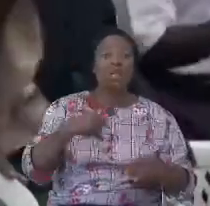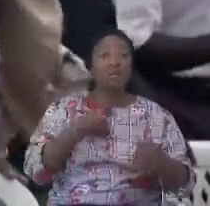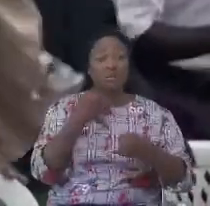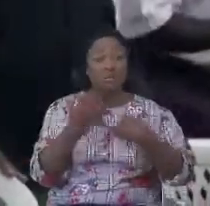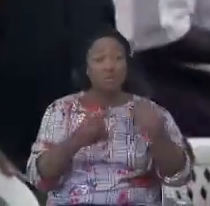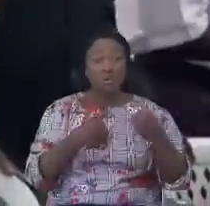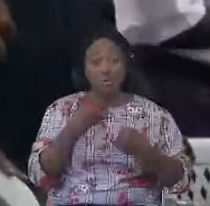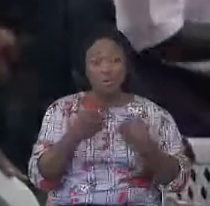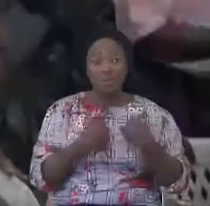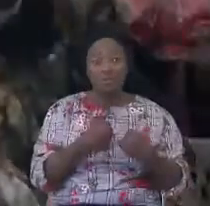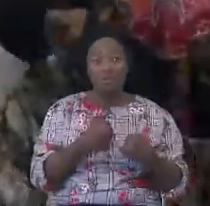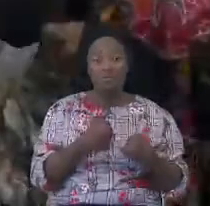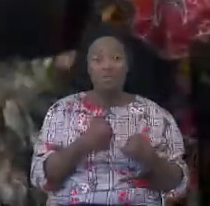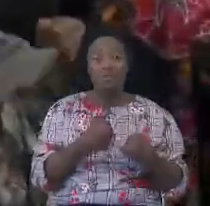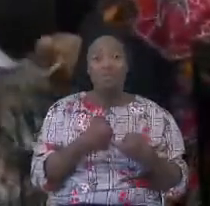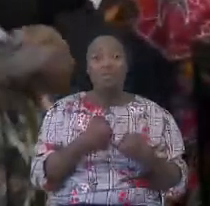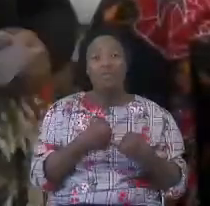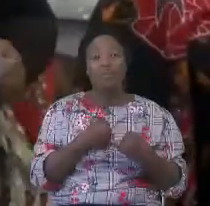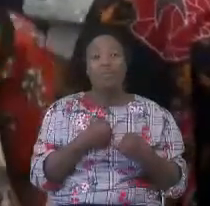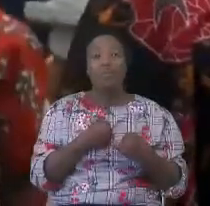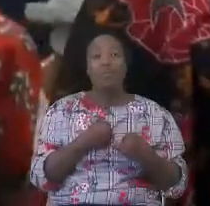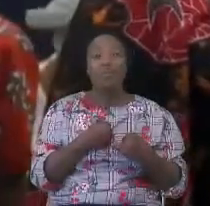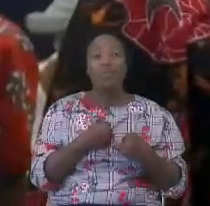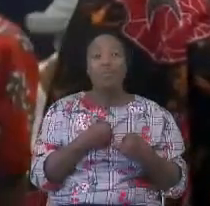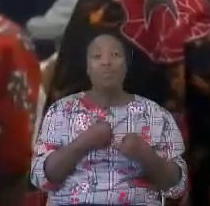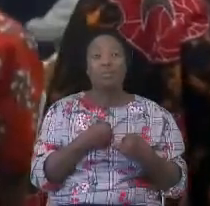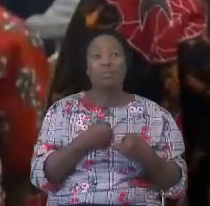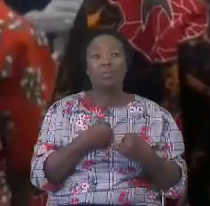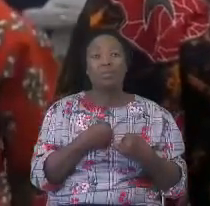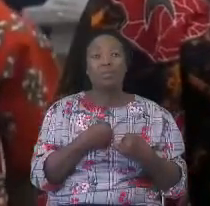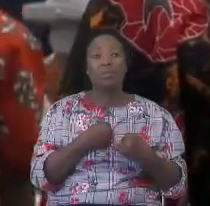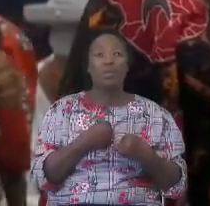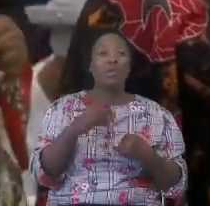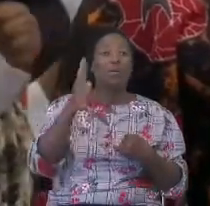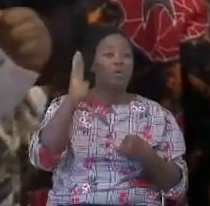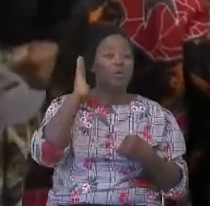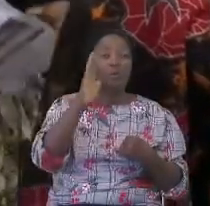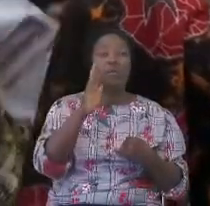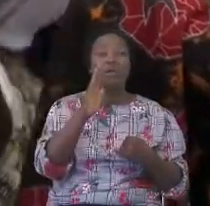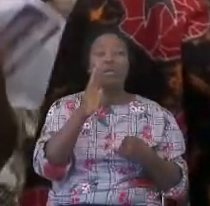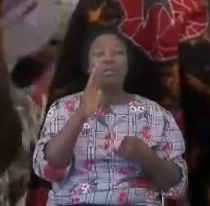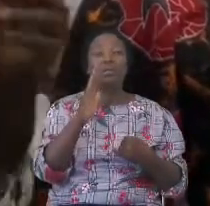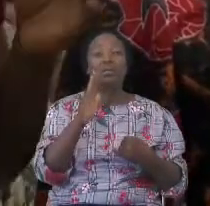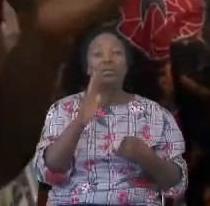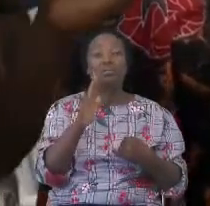eternal satisfaction, eternal joy